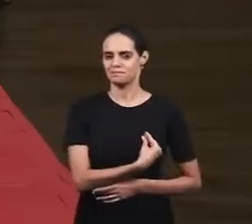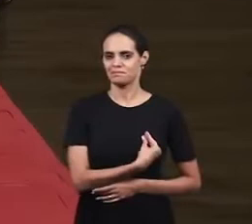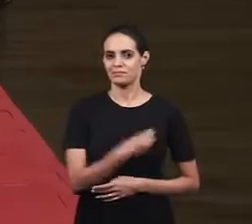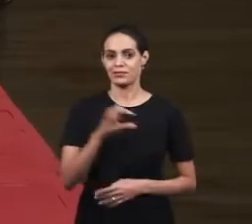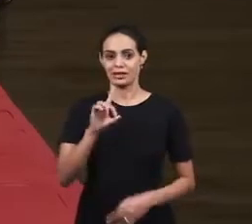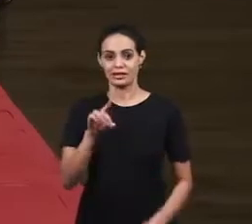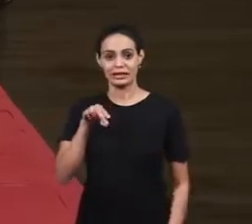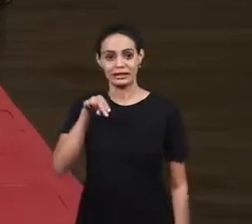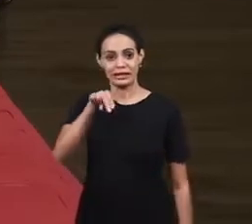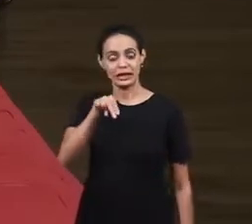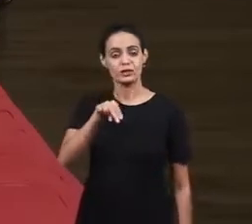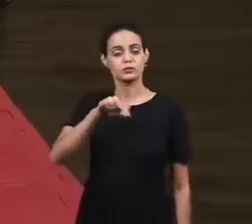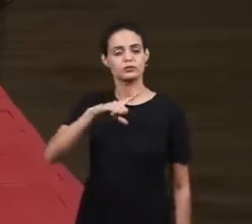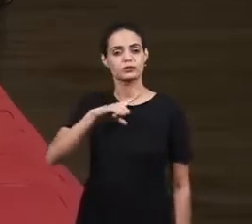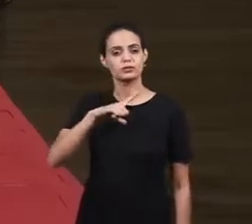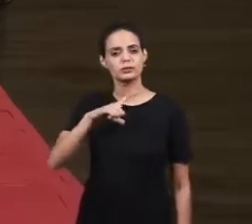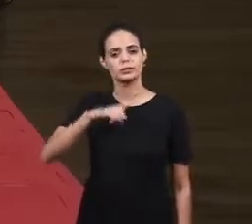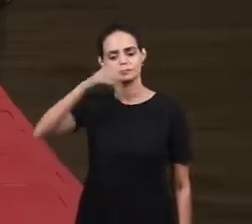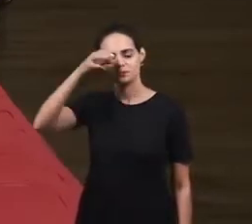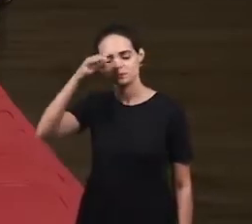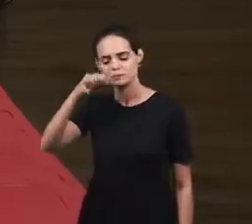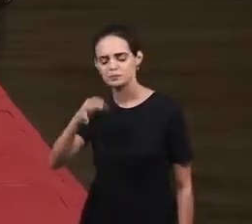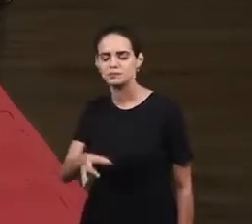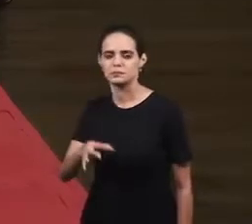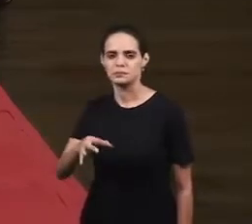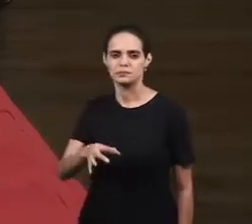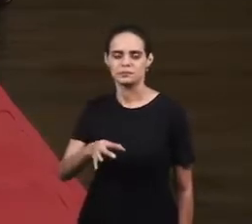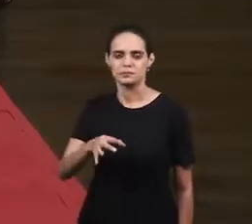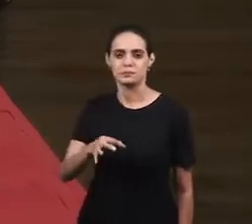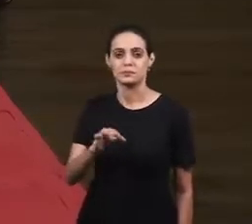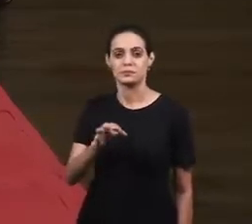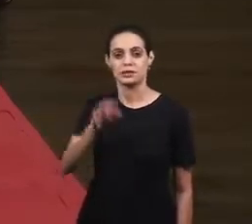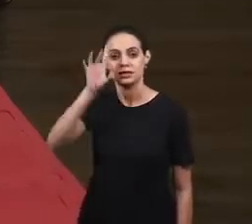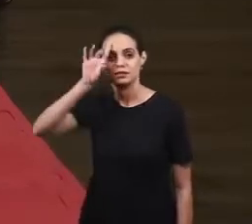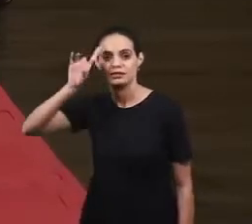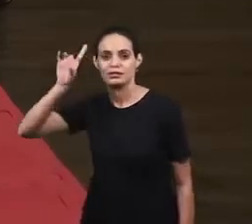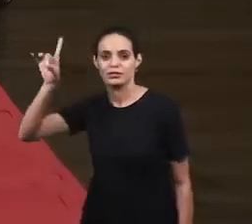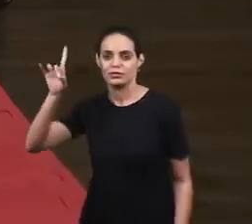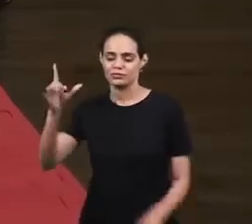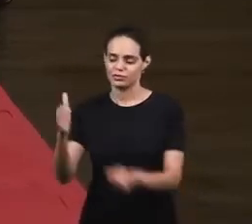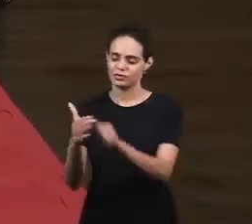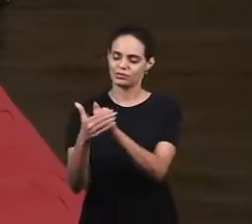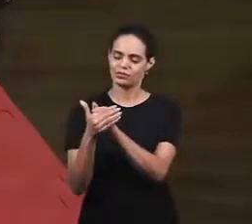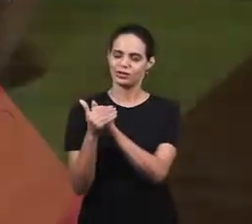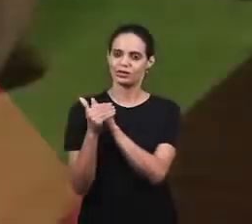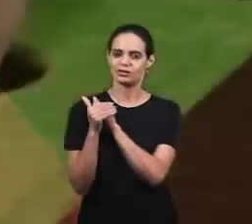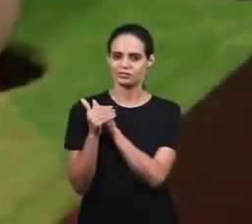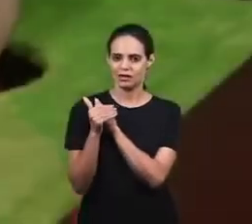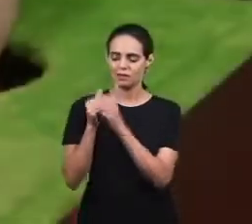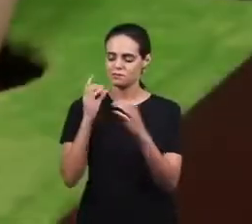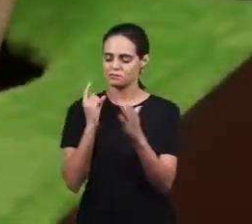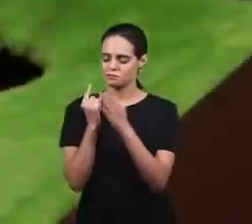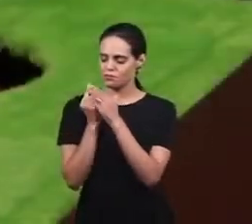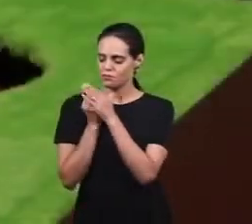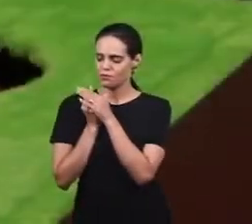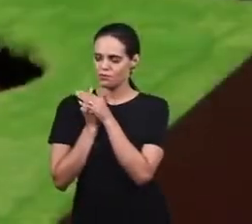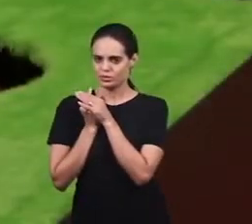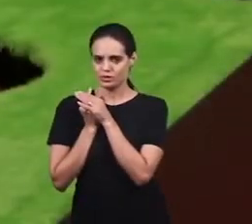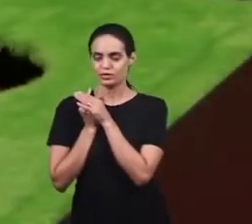certainty. He had the certainty that God was going to protect him and bless him. So Daniel went inside of the